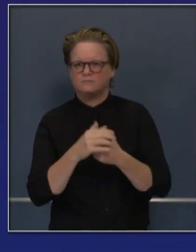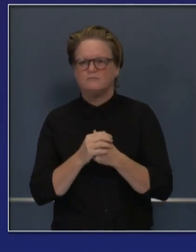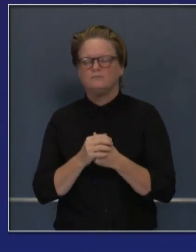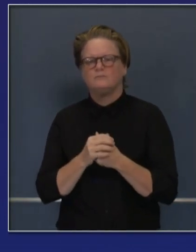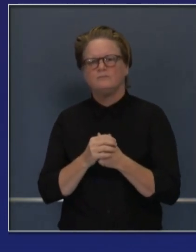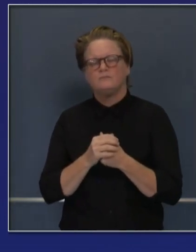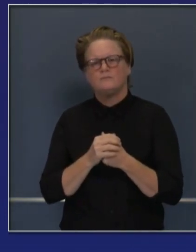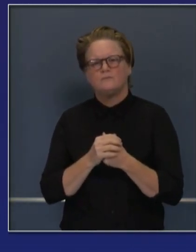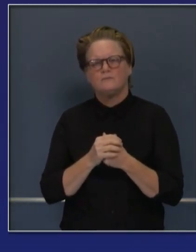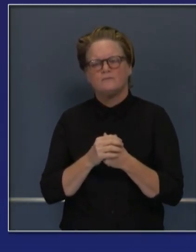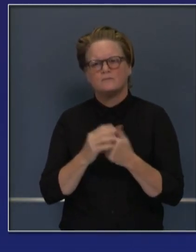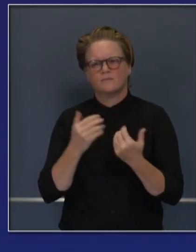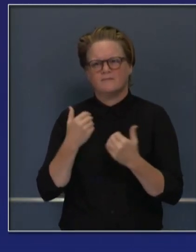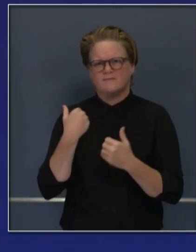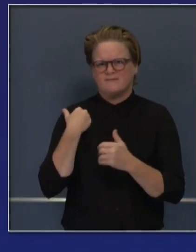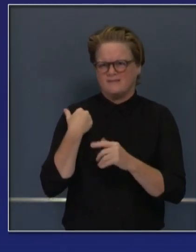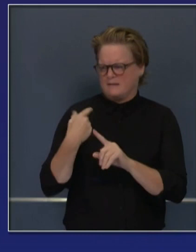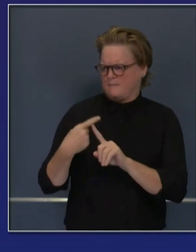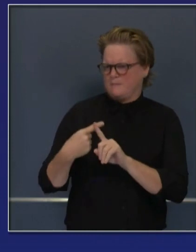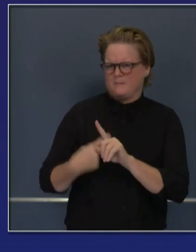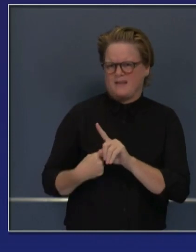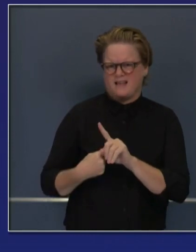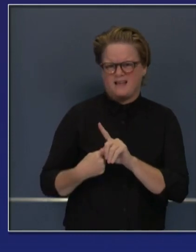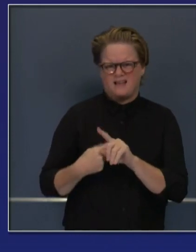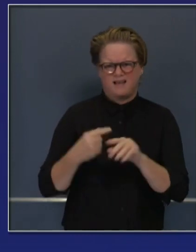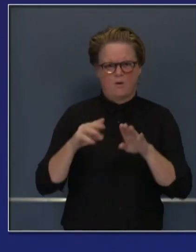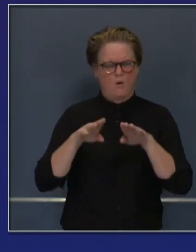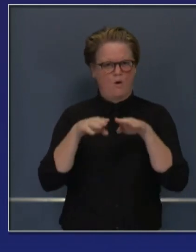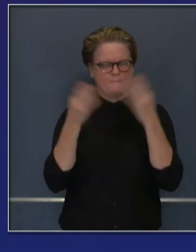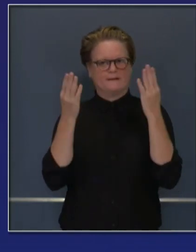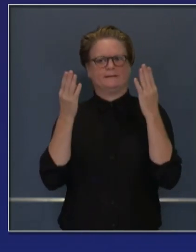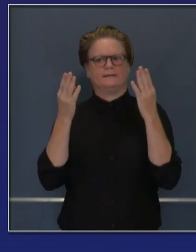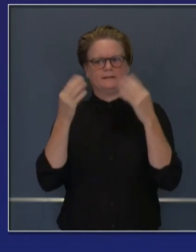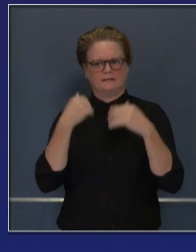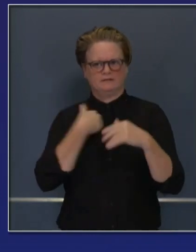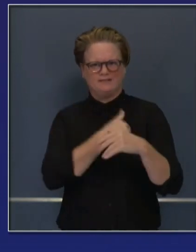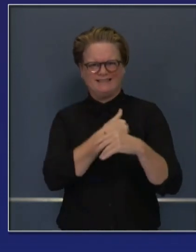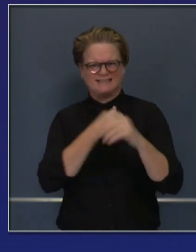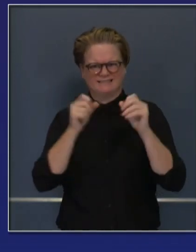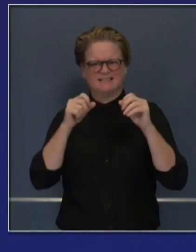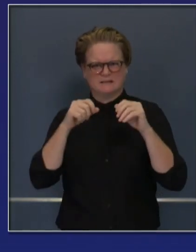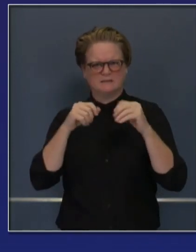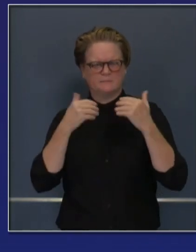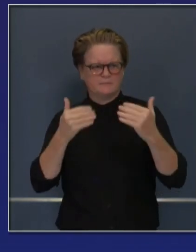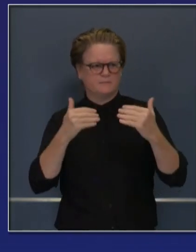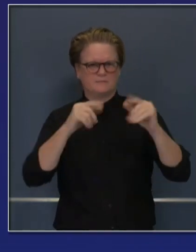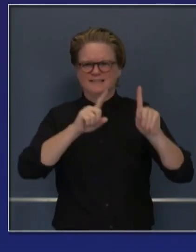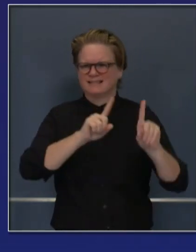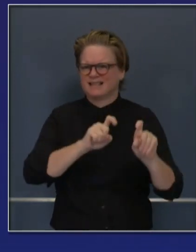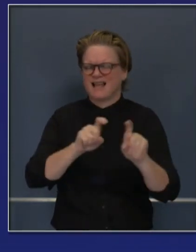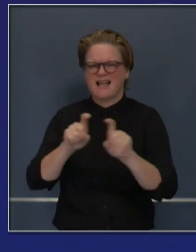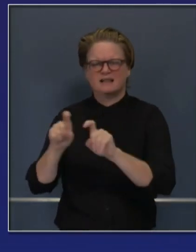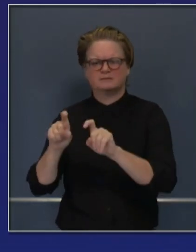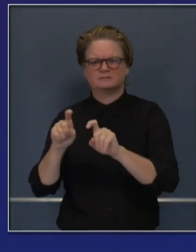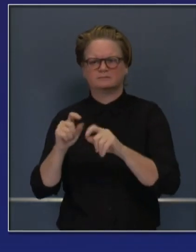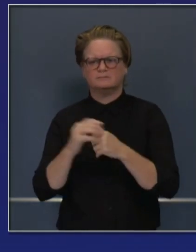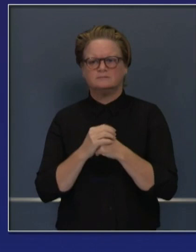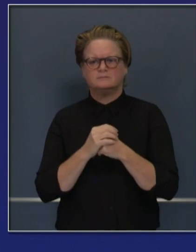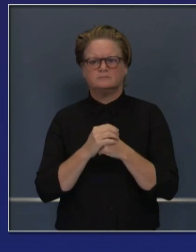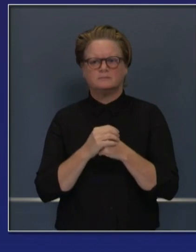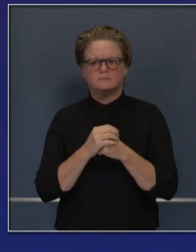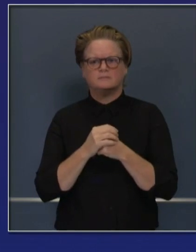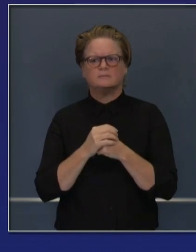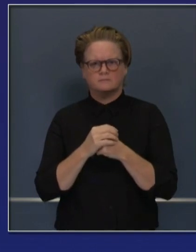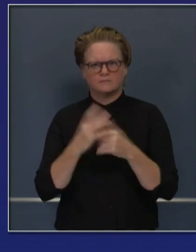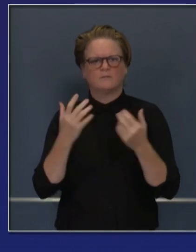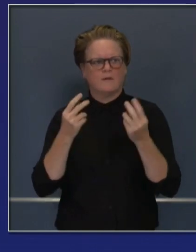a few weeks back, which will allow us additional testing capacity at peak of about 150,000 PCR tests a